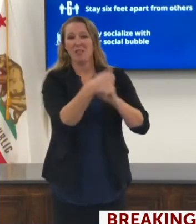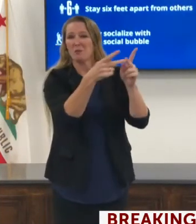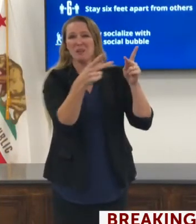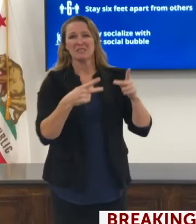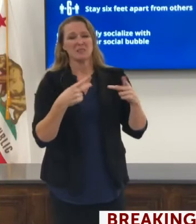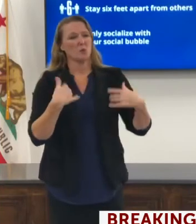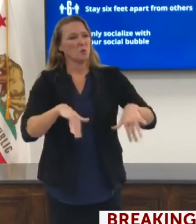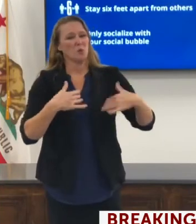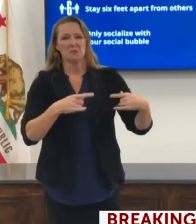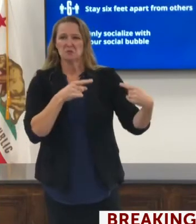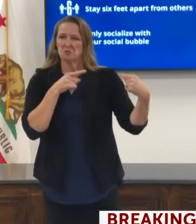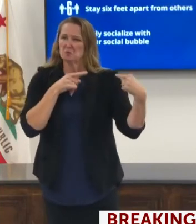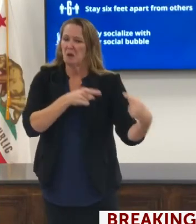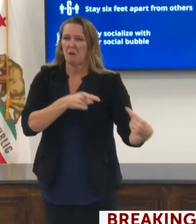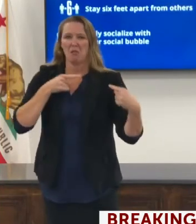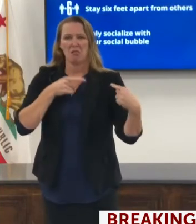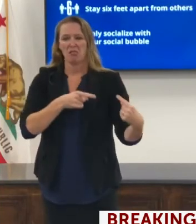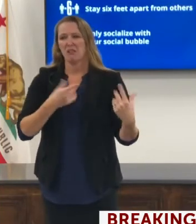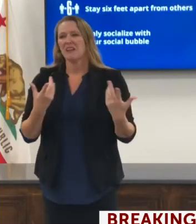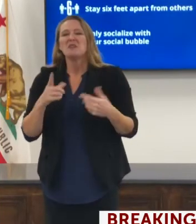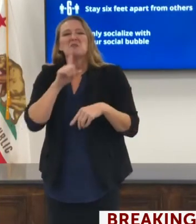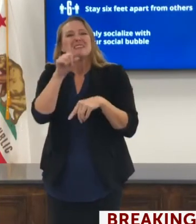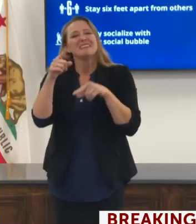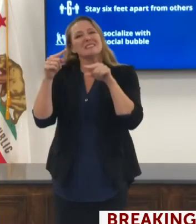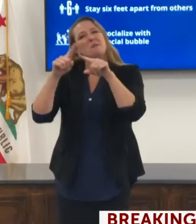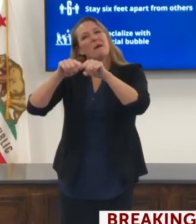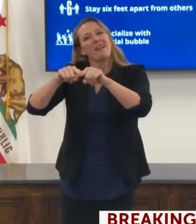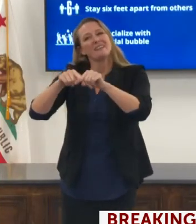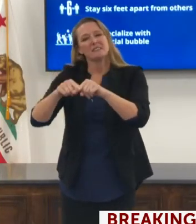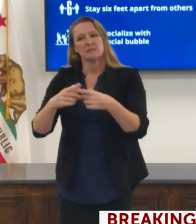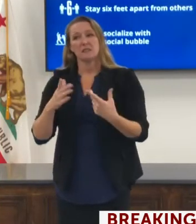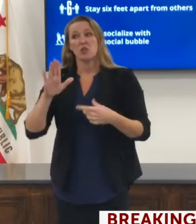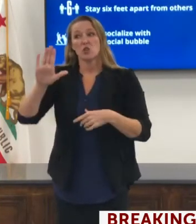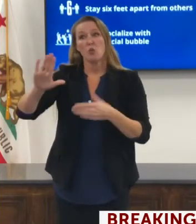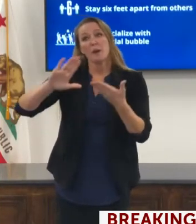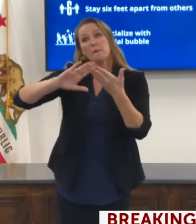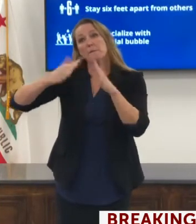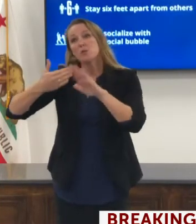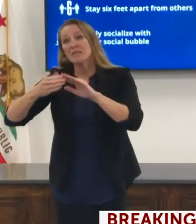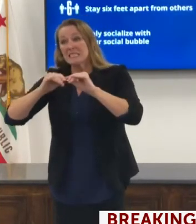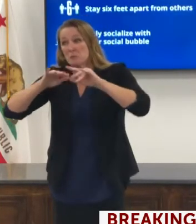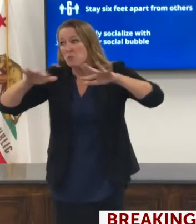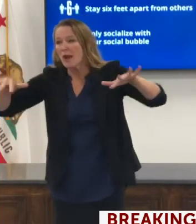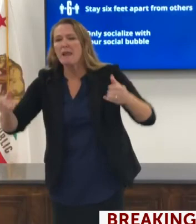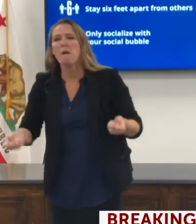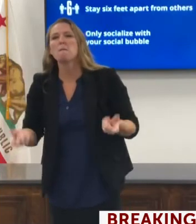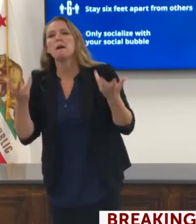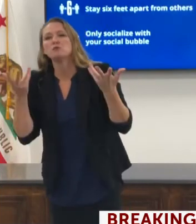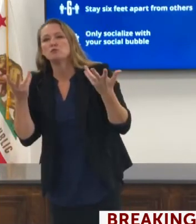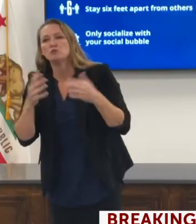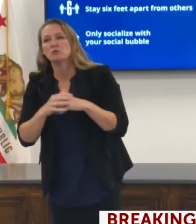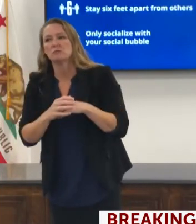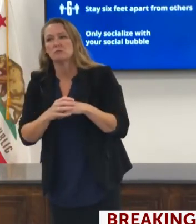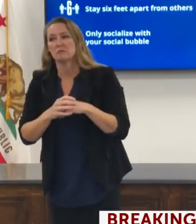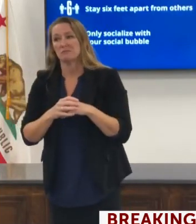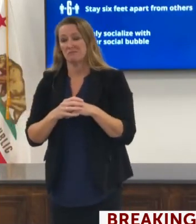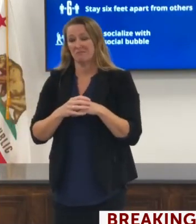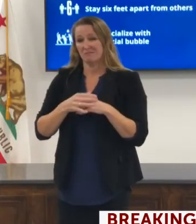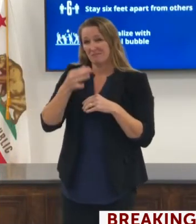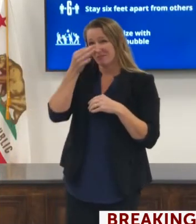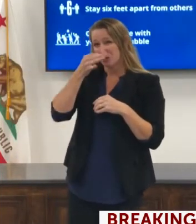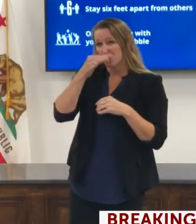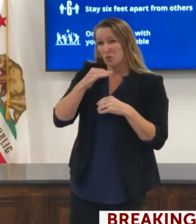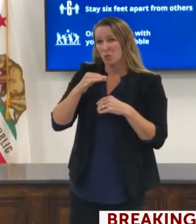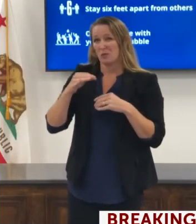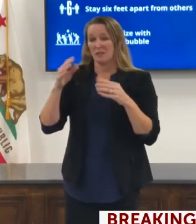to where you are in the scale of how much transmission is going on. As we get into winter, we're more concerned